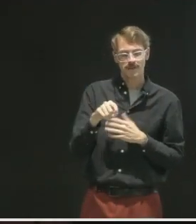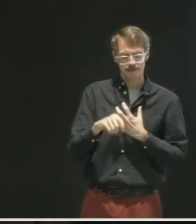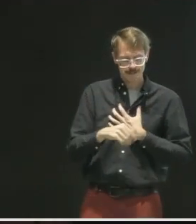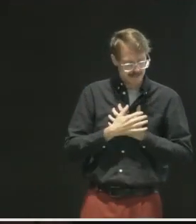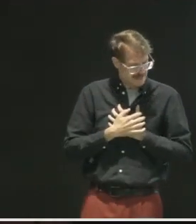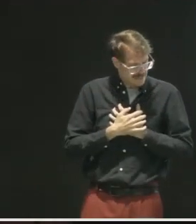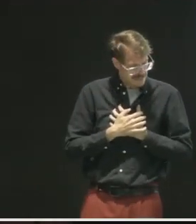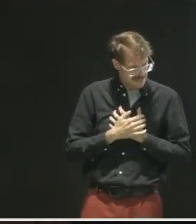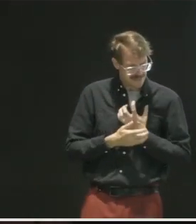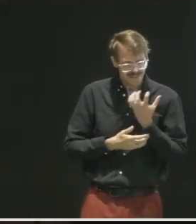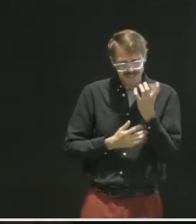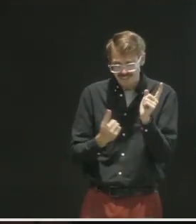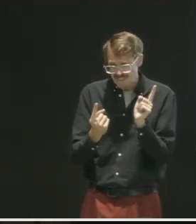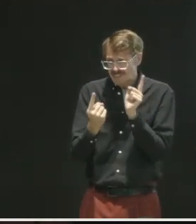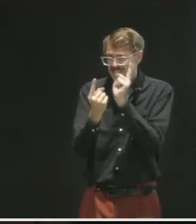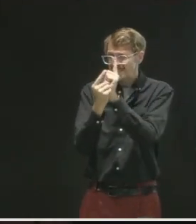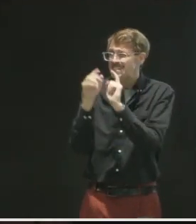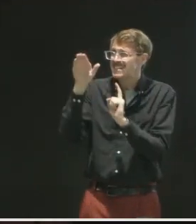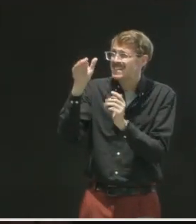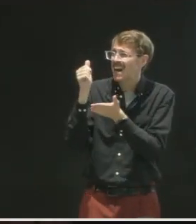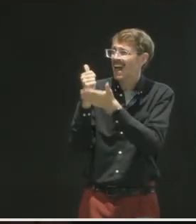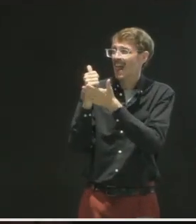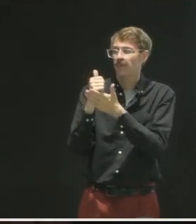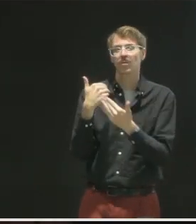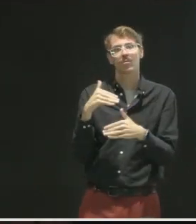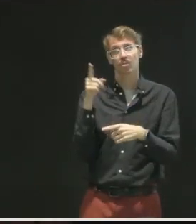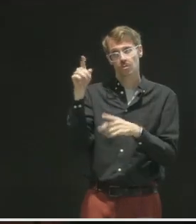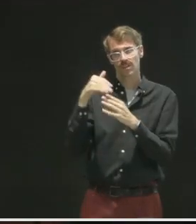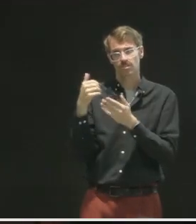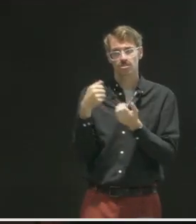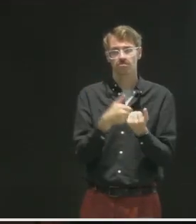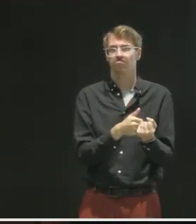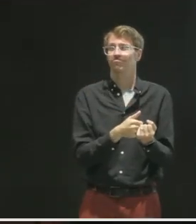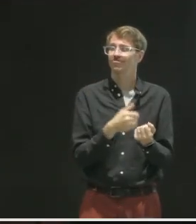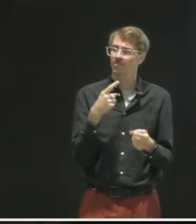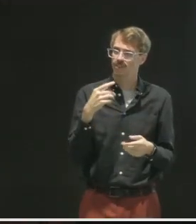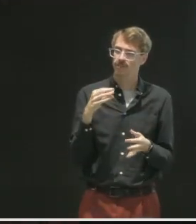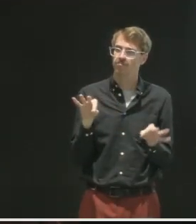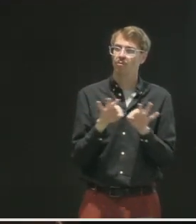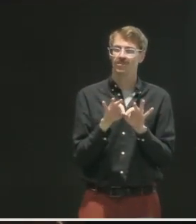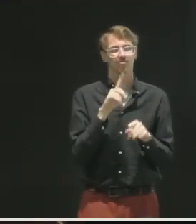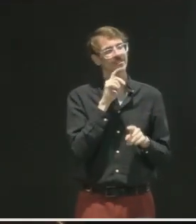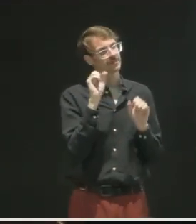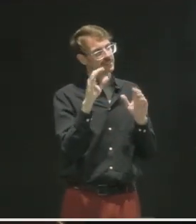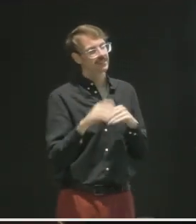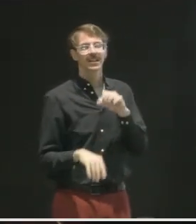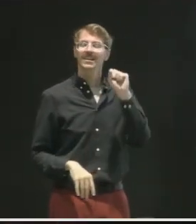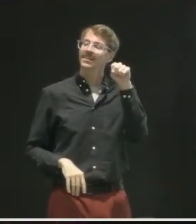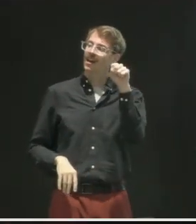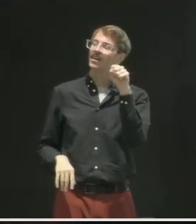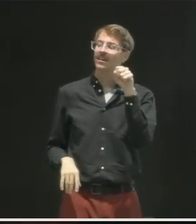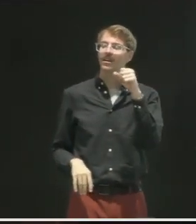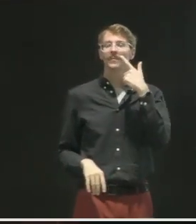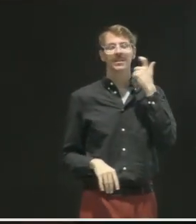to support them in Yeah, such a yeah, robust yeah. We way, gave that. We it's- gave that. it's really Because, yeah, amazing. That's